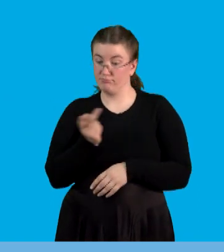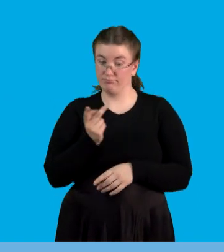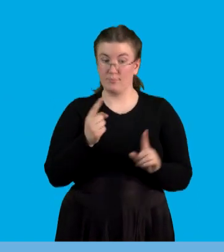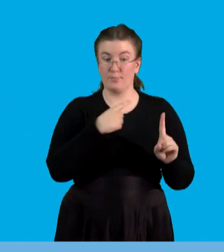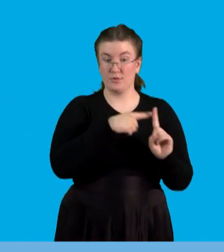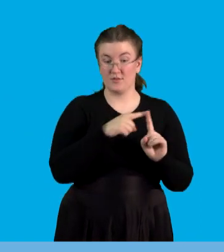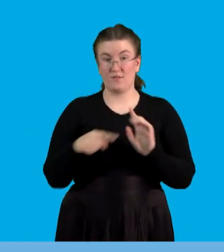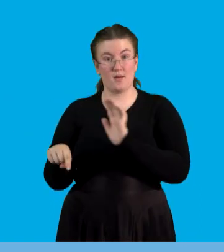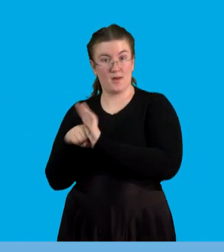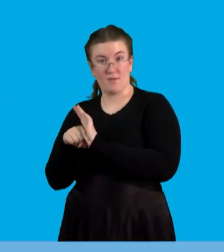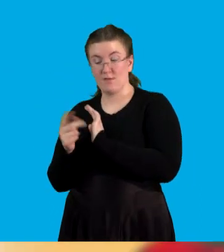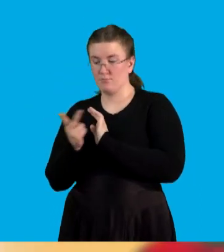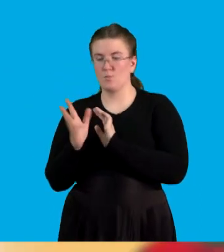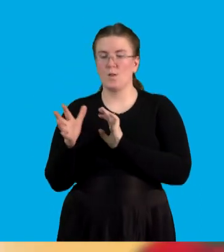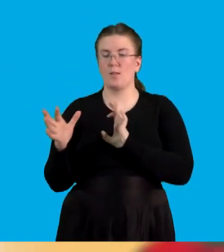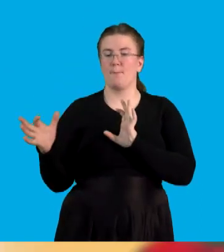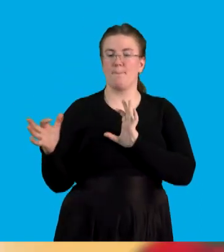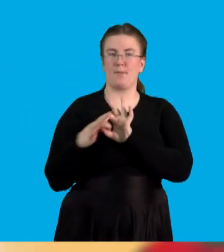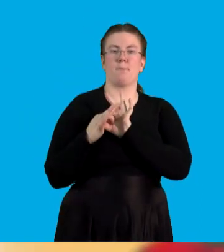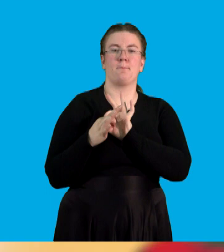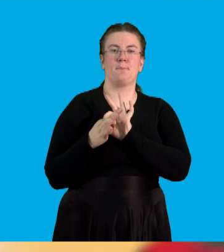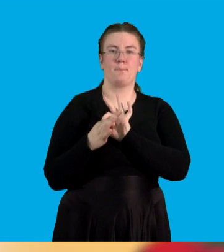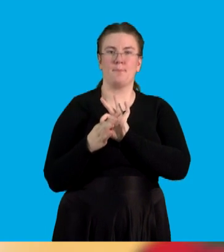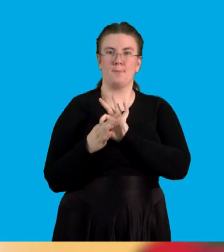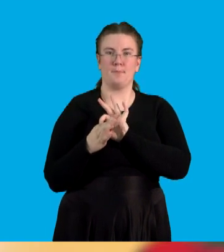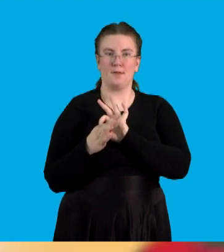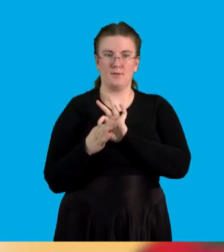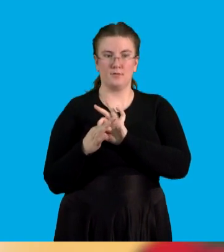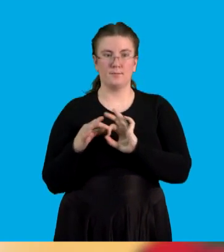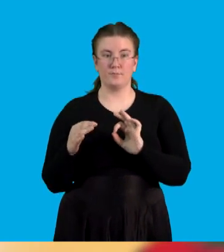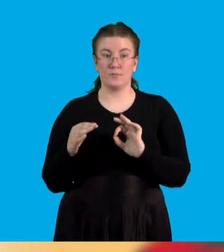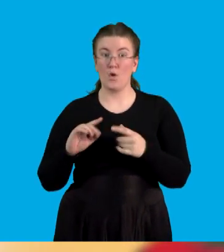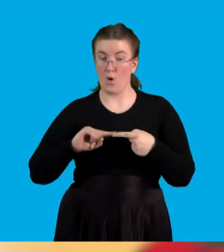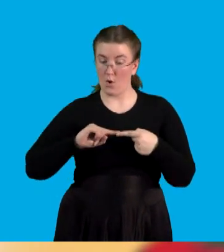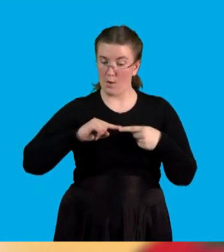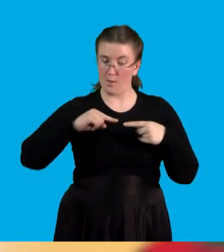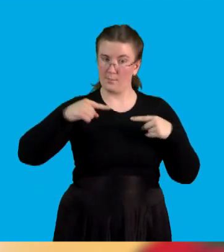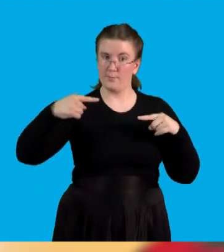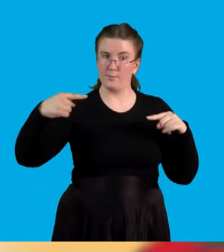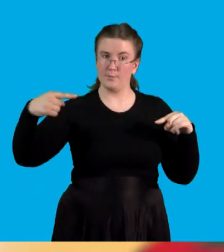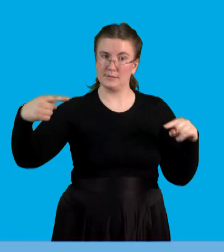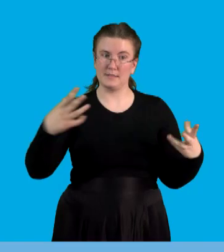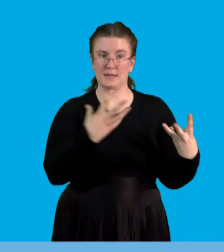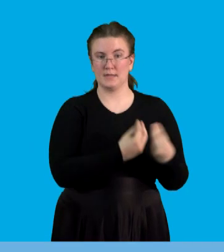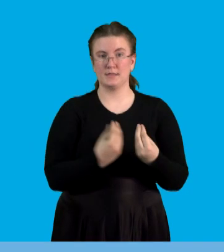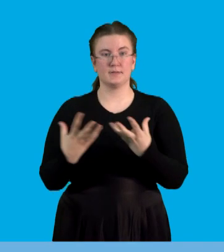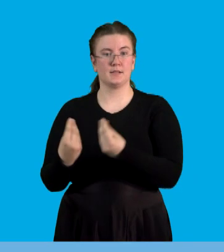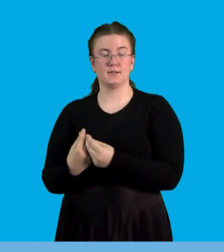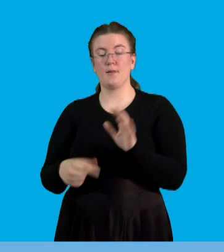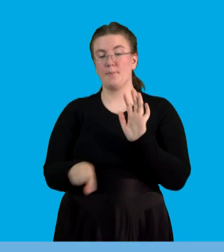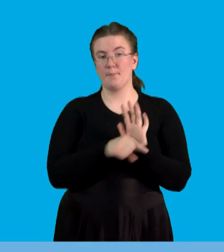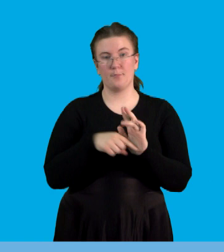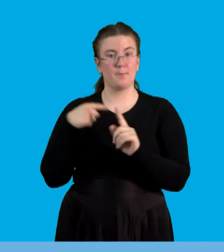more electrons than protons, now those two atoms are going to be attracting each other. That's now we're saying that